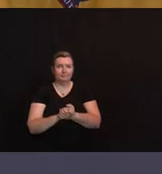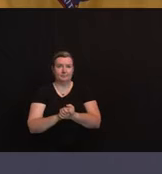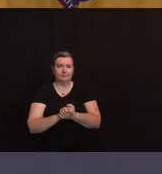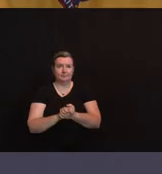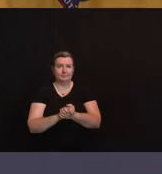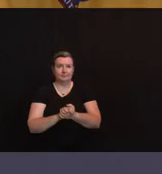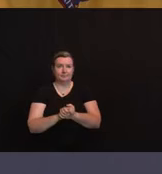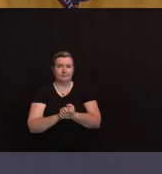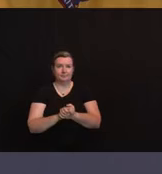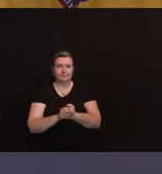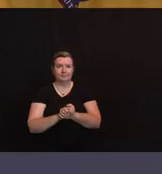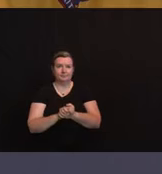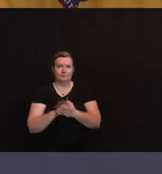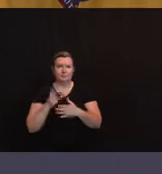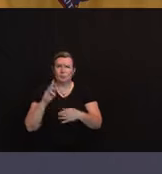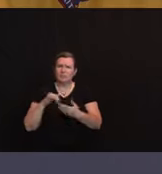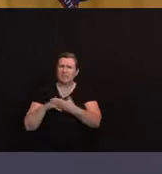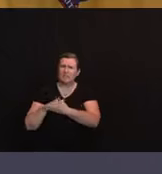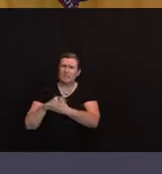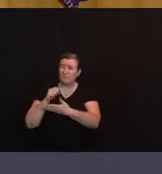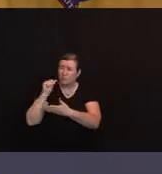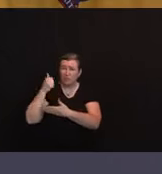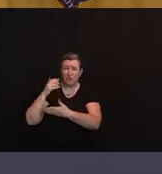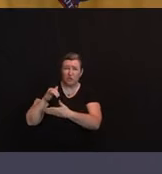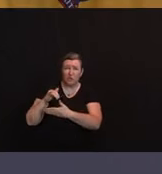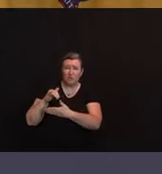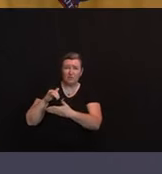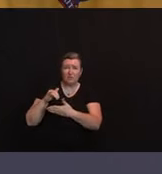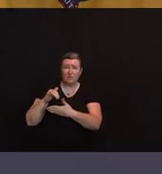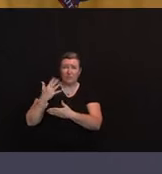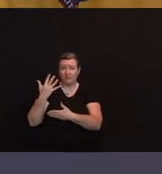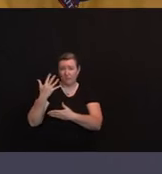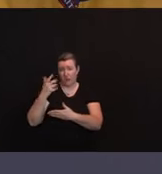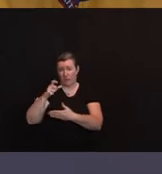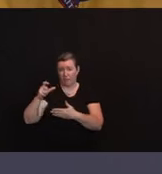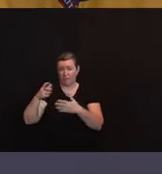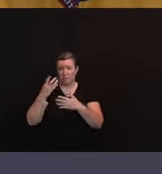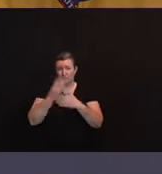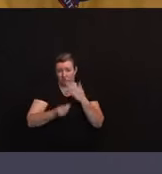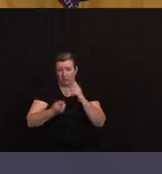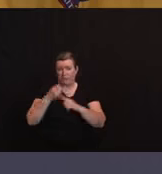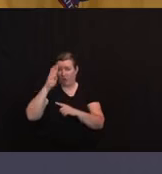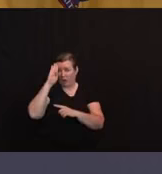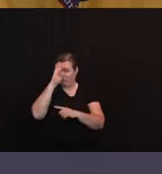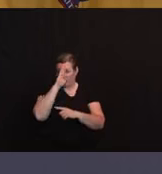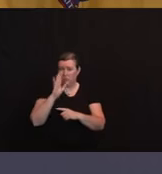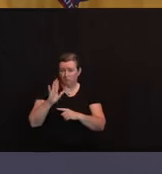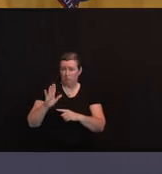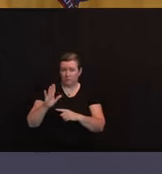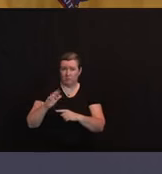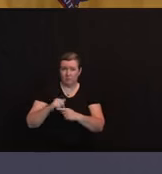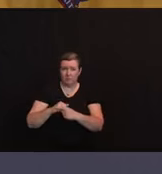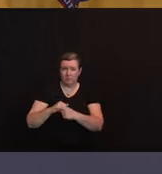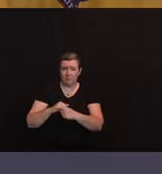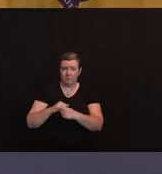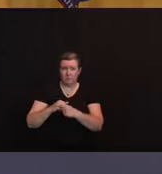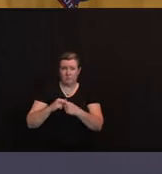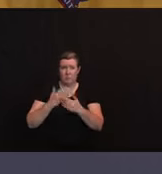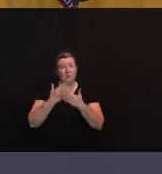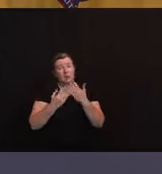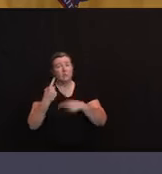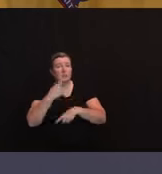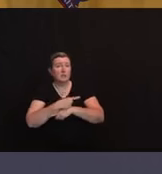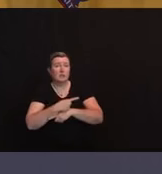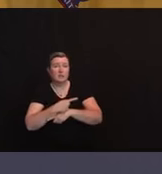Judy said 5 people passed in hospitals. Judy has referred to this. There were days where literally over 400 people